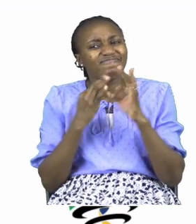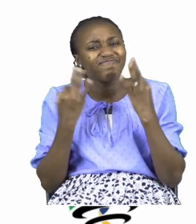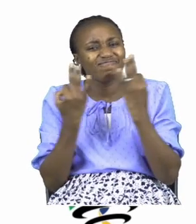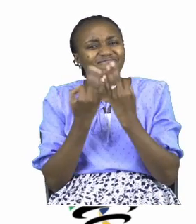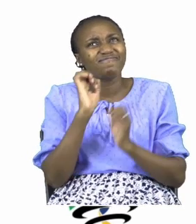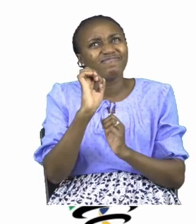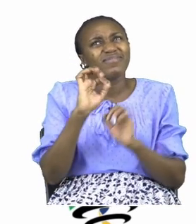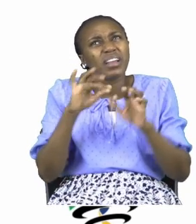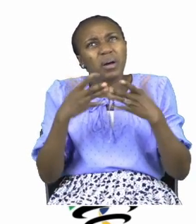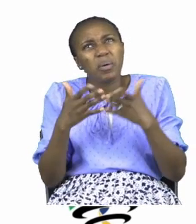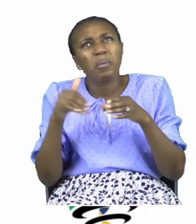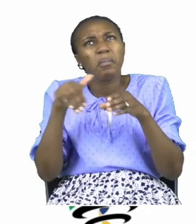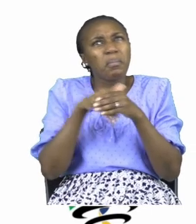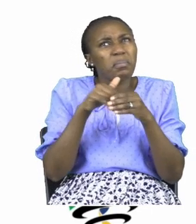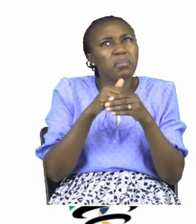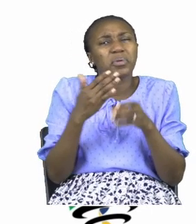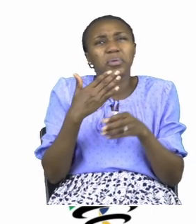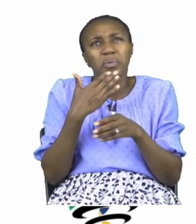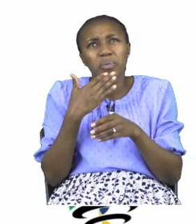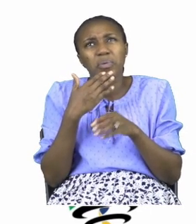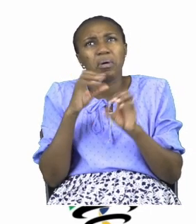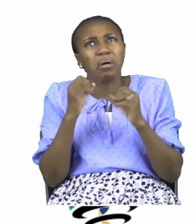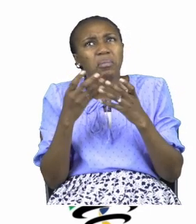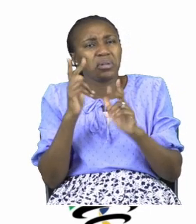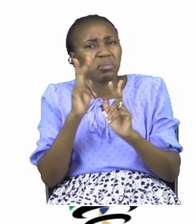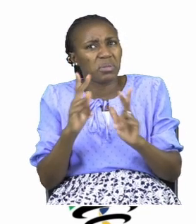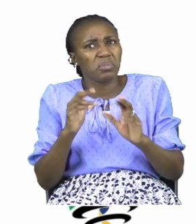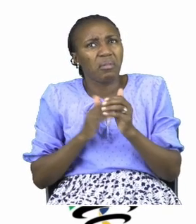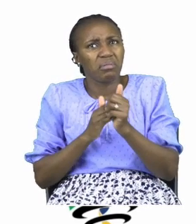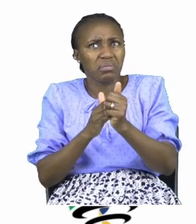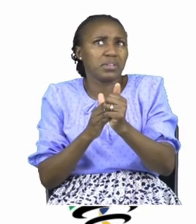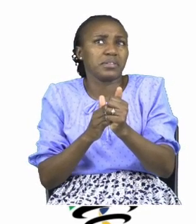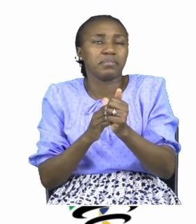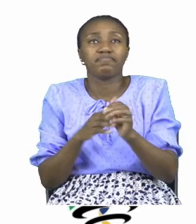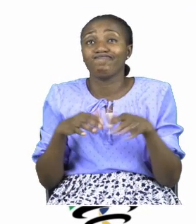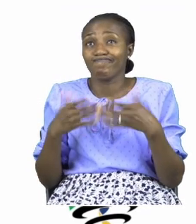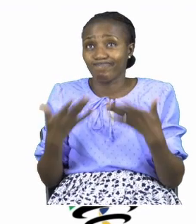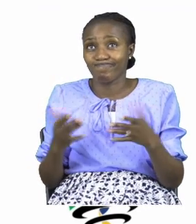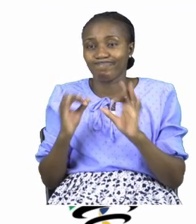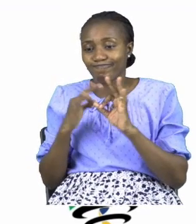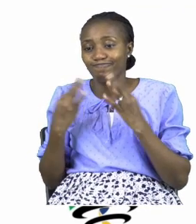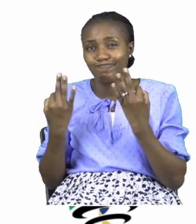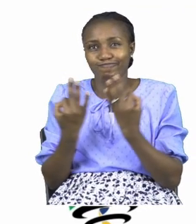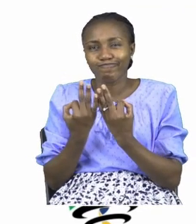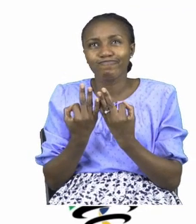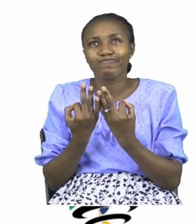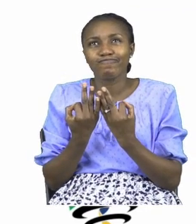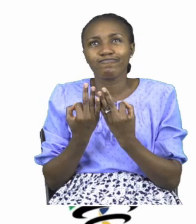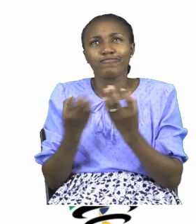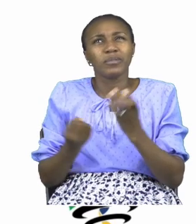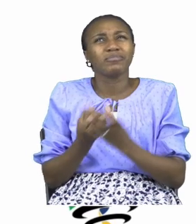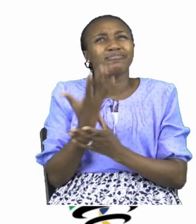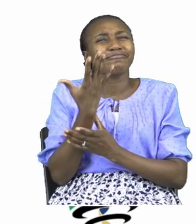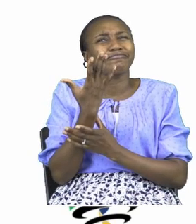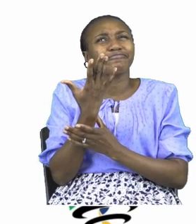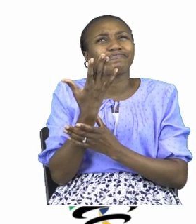people involved and running the show. Our federation was formed